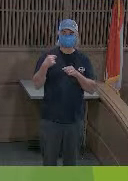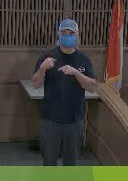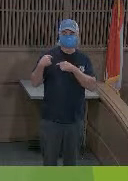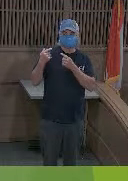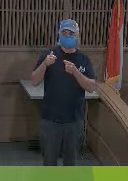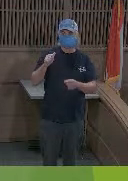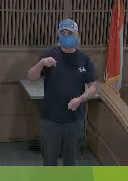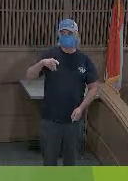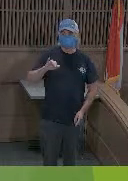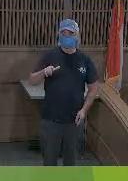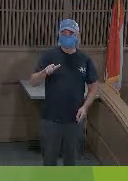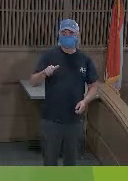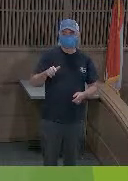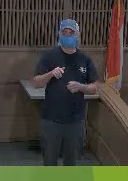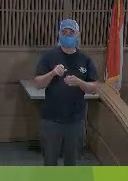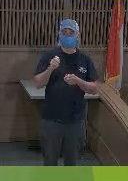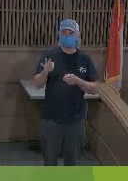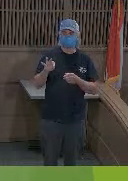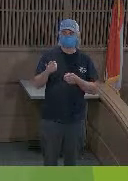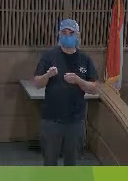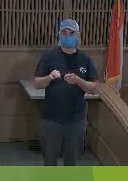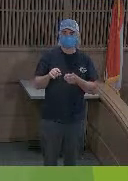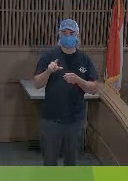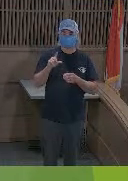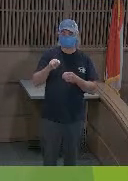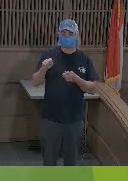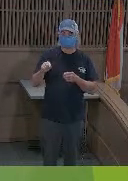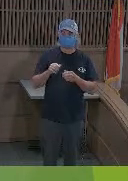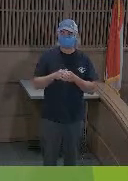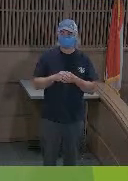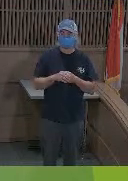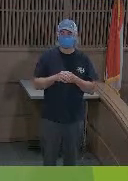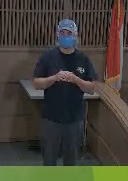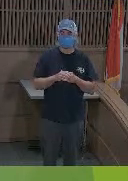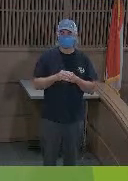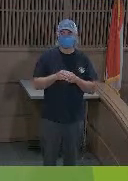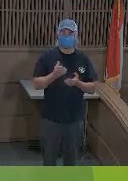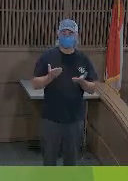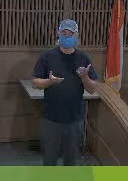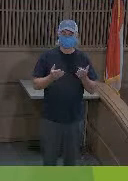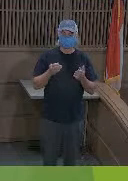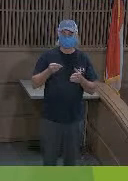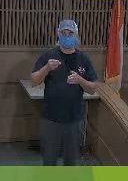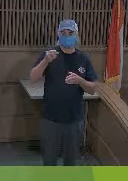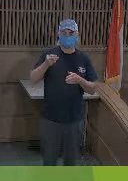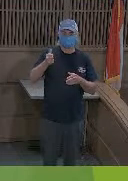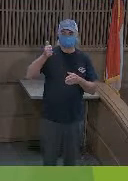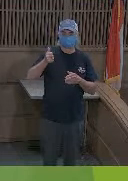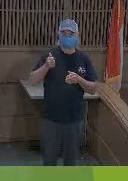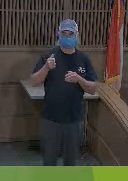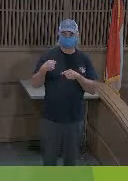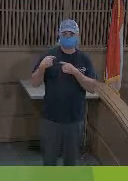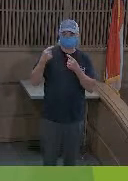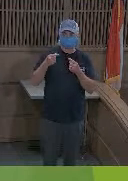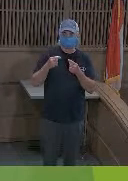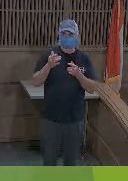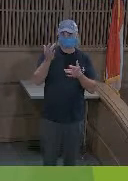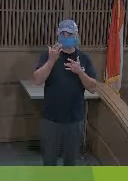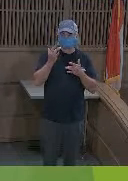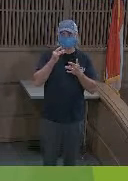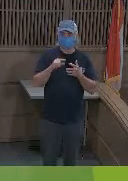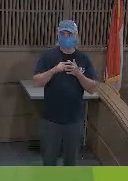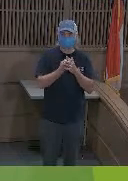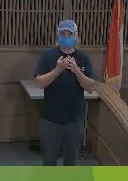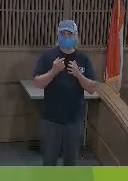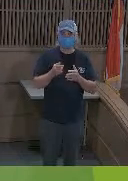and it might be the highest census since the pandemic began. Admissions by week, Dr. Hudson,